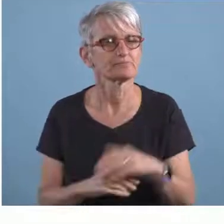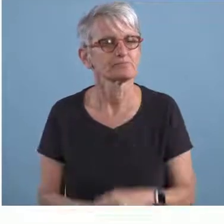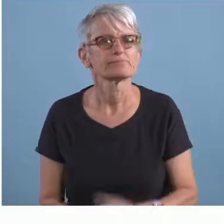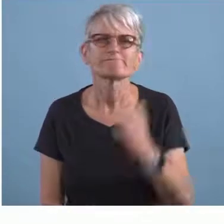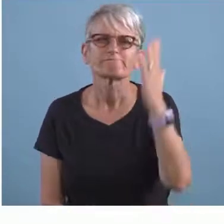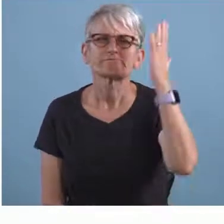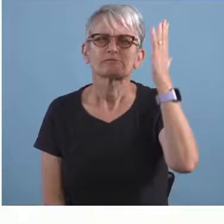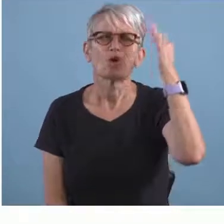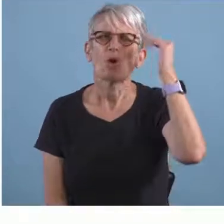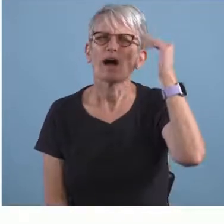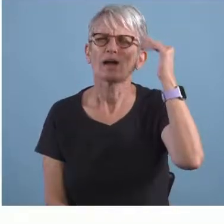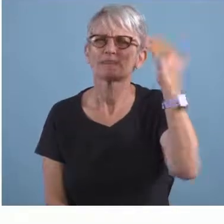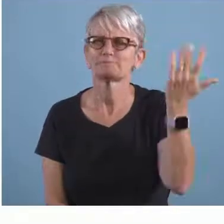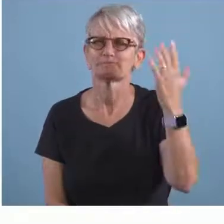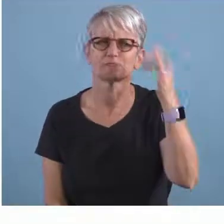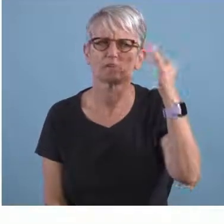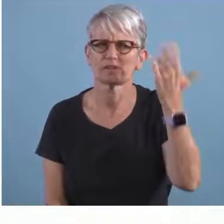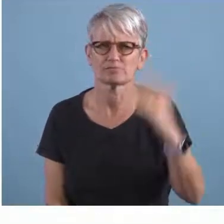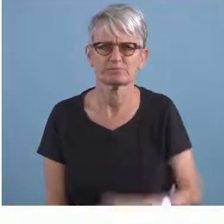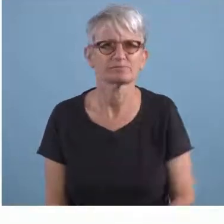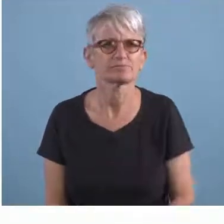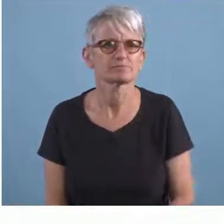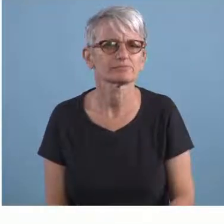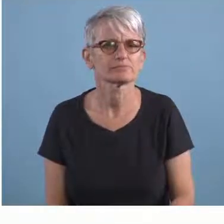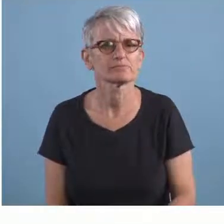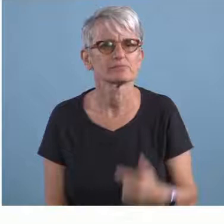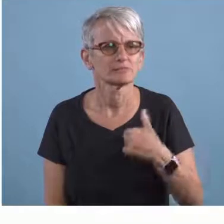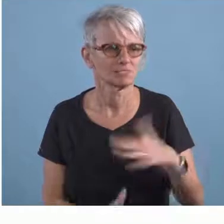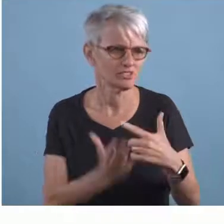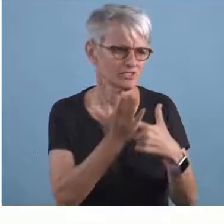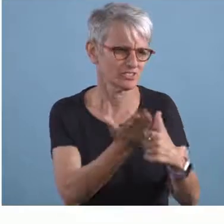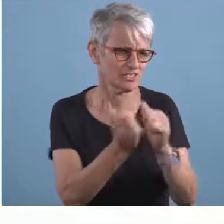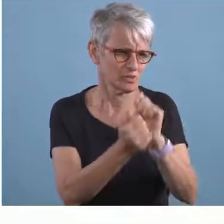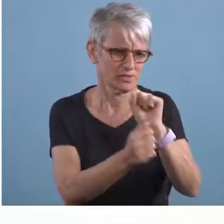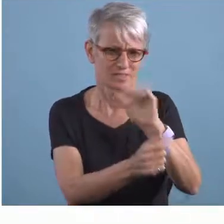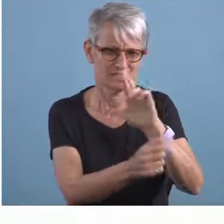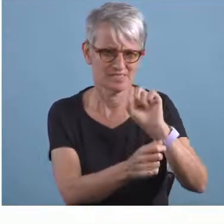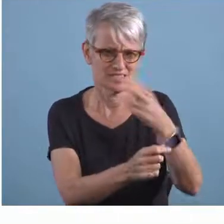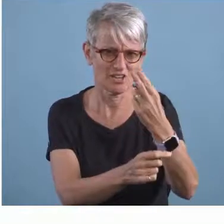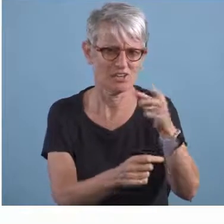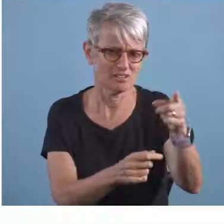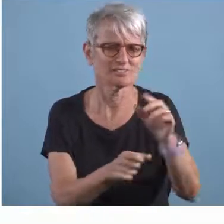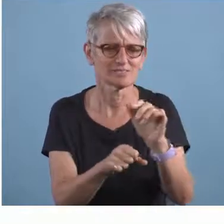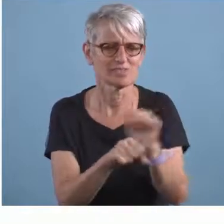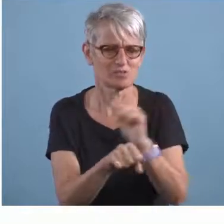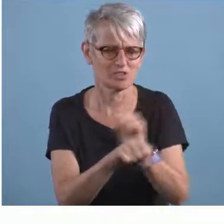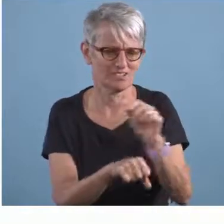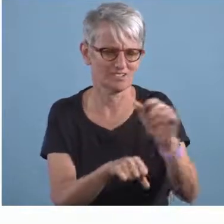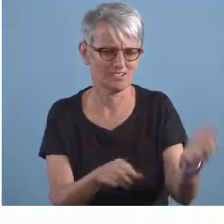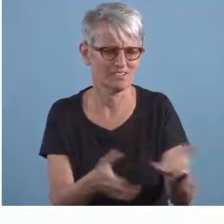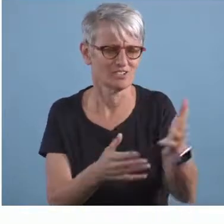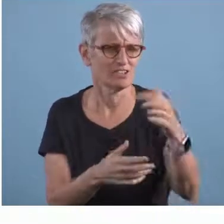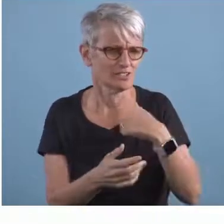Why should we jump into this? I've spoken with Sarah a little bit, Sarah Burns there in Alberta, to understand